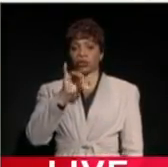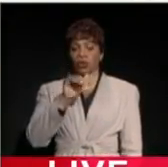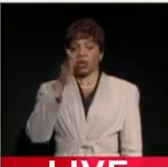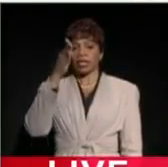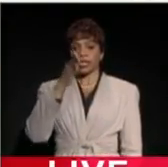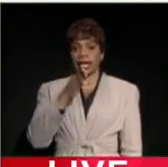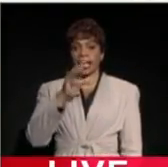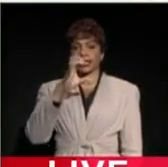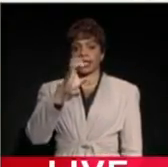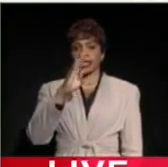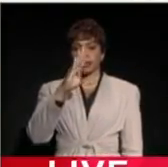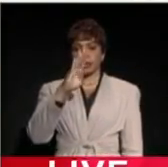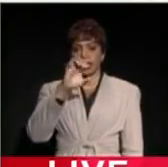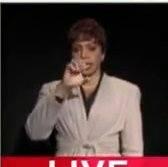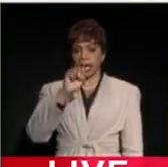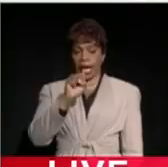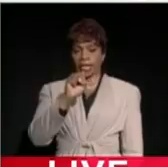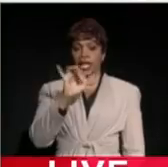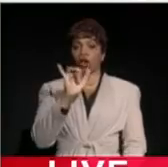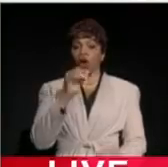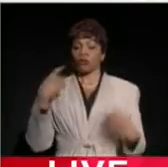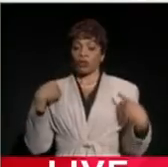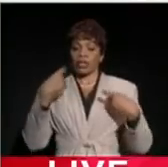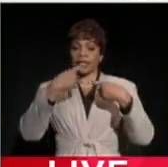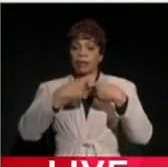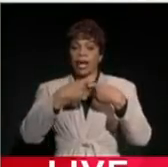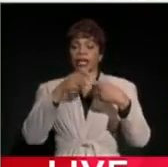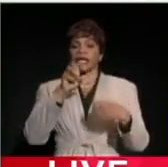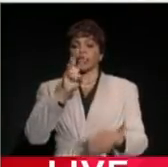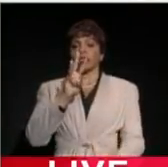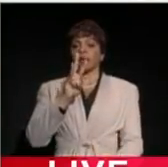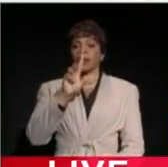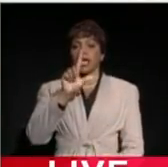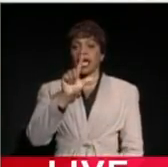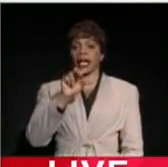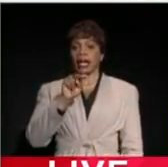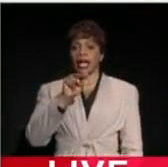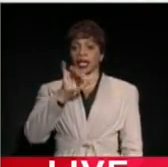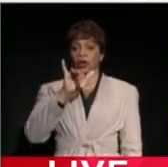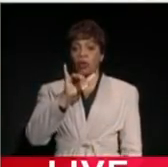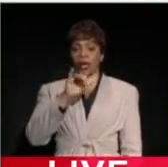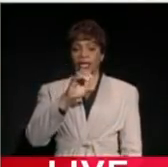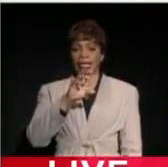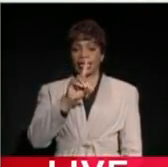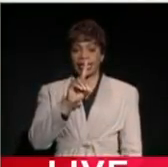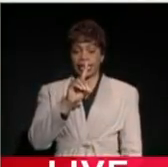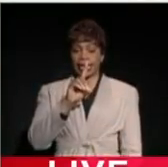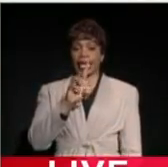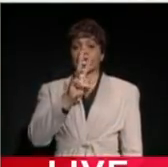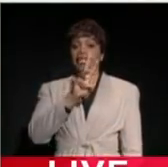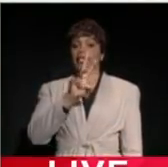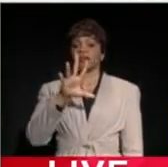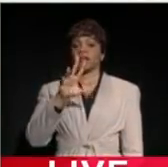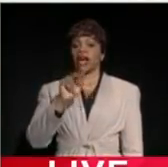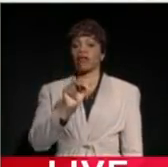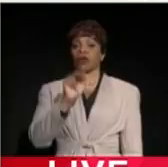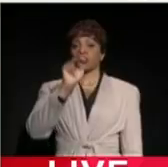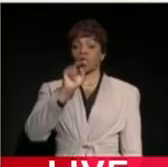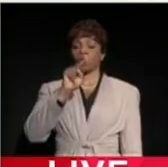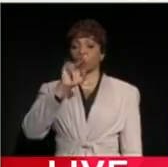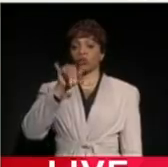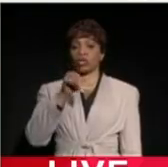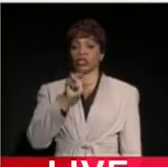Facebook.com/CBS Philly. You can watch it in Spanish on WLNY TV 1055 in North Jersey and